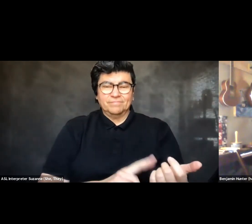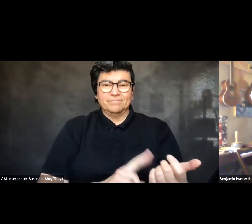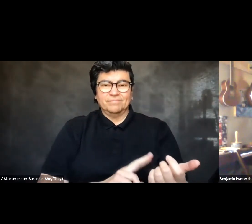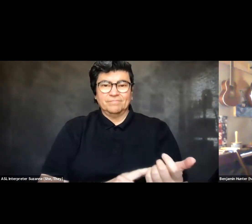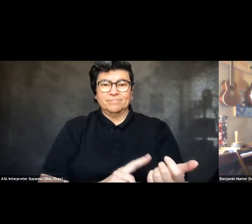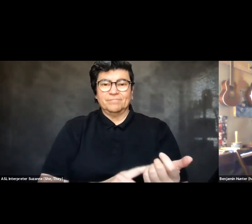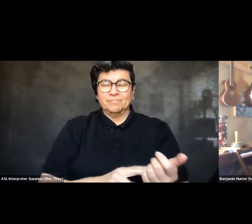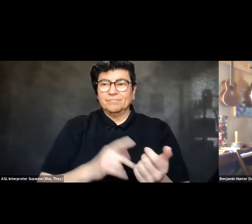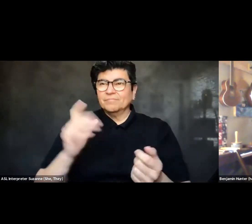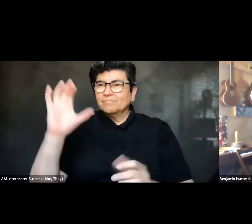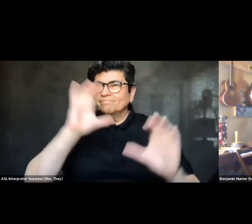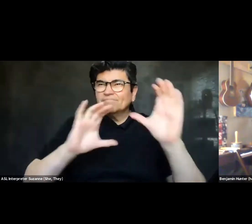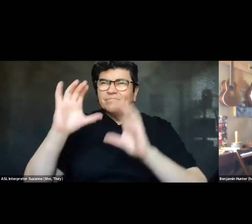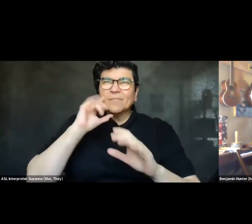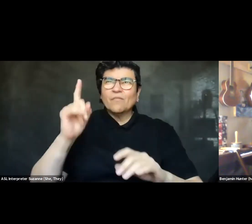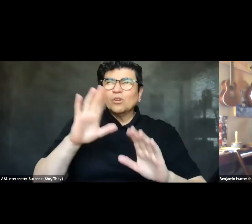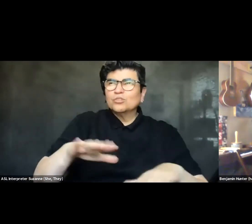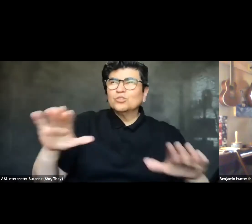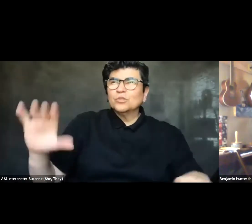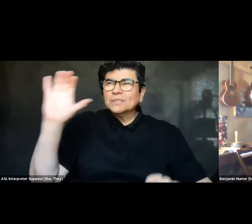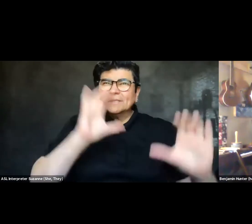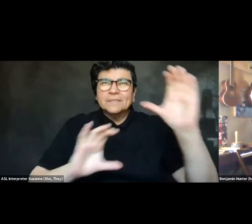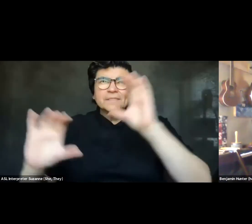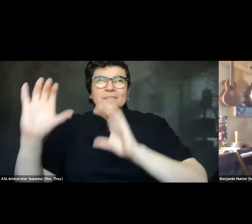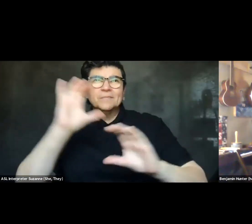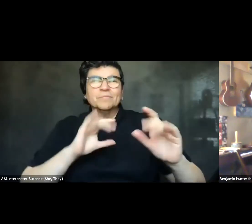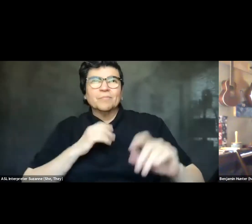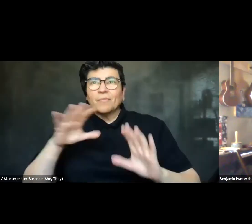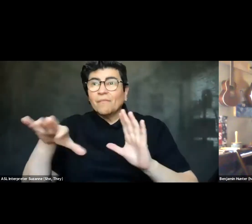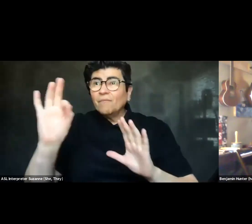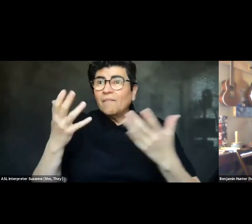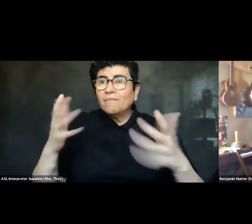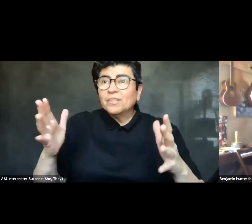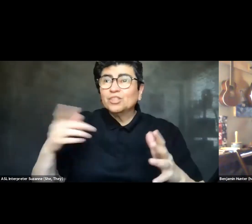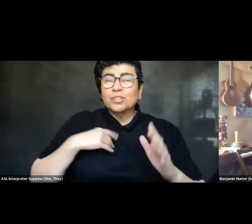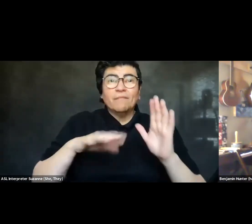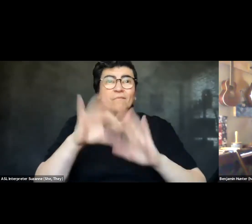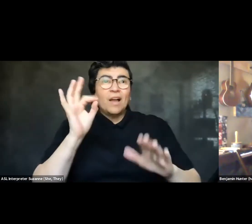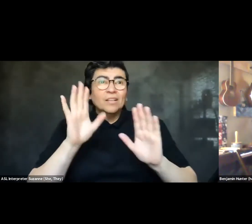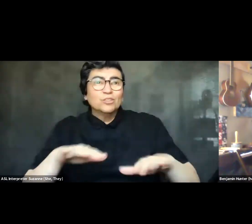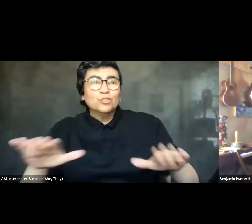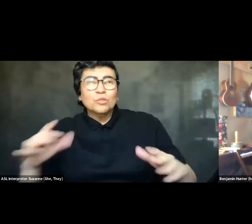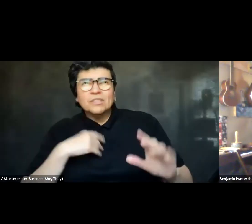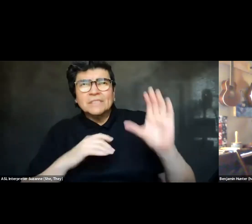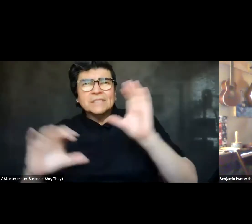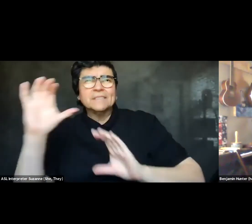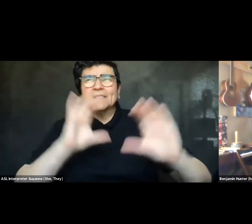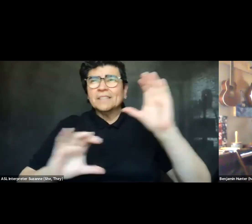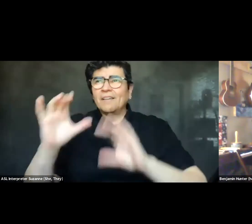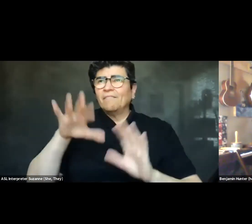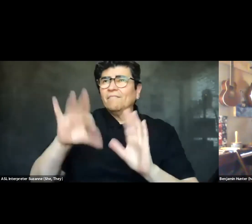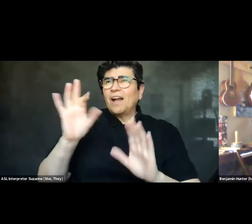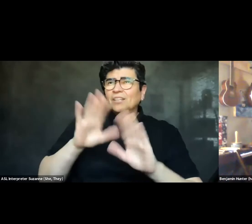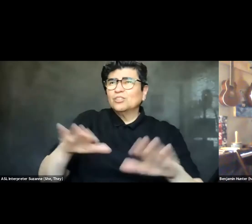Did you find them children? Did you find them children? Did you find them children? Did you find